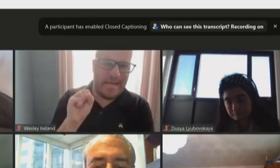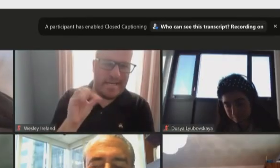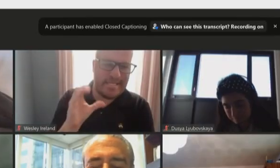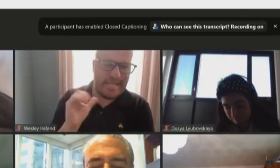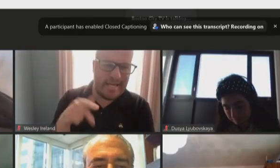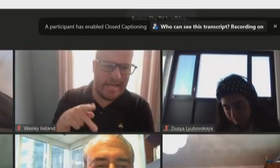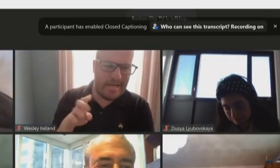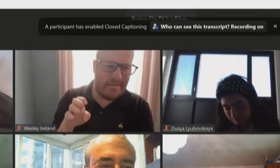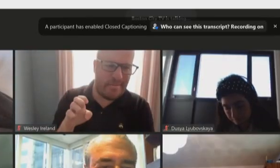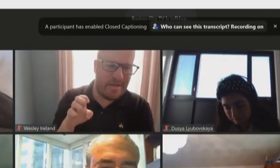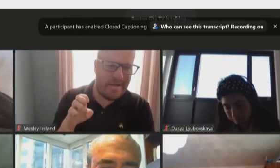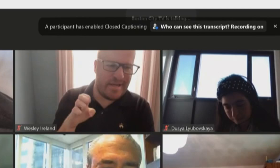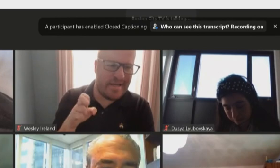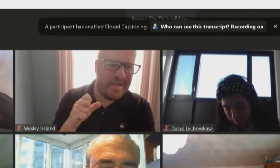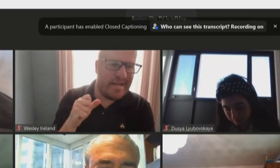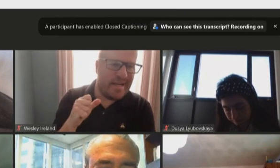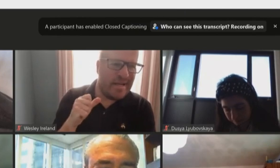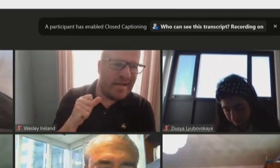Yes. So